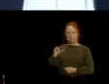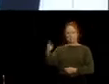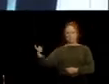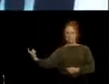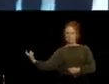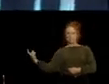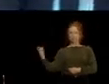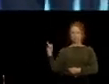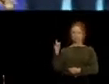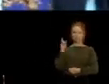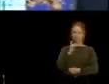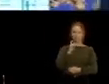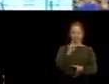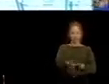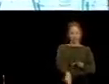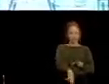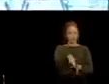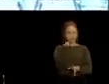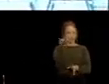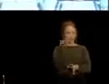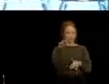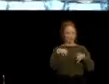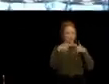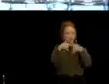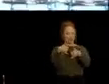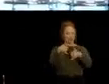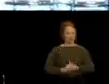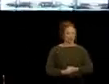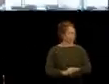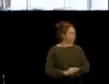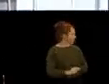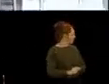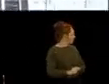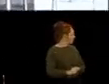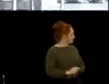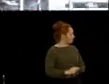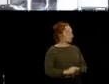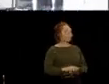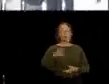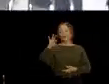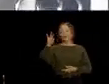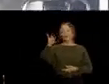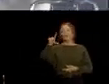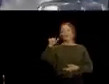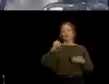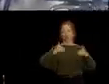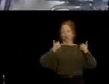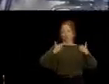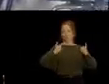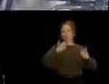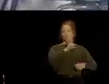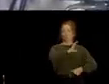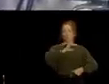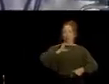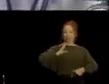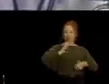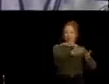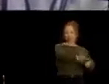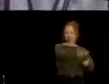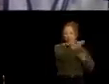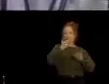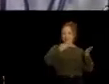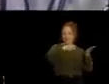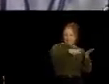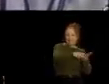raffle prizes for us all. So I'm going to ask the Florida Youth Council to bring up the tickets. I'll get the prizes. We'll give it